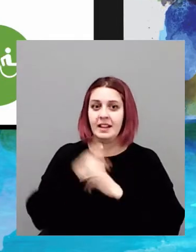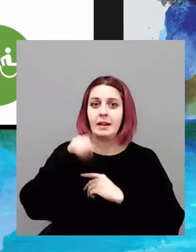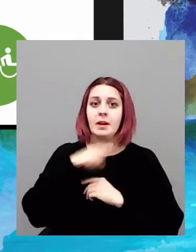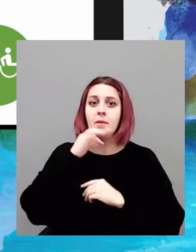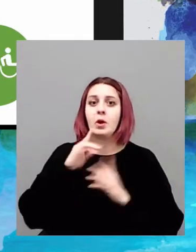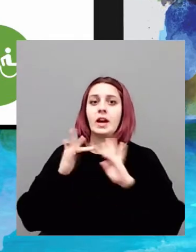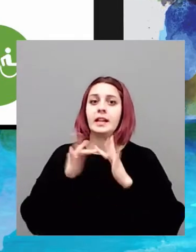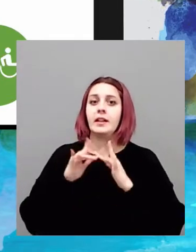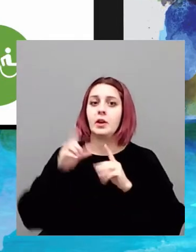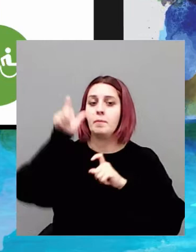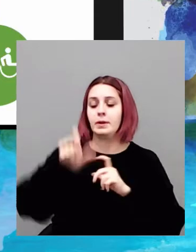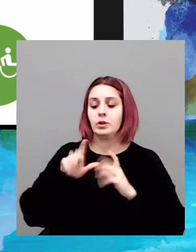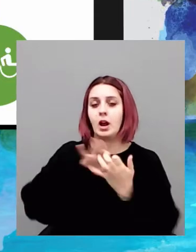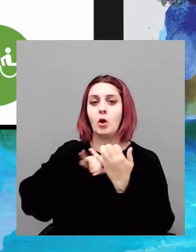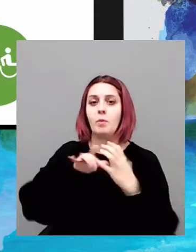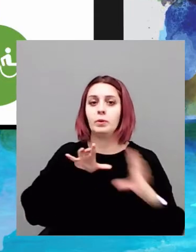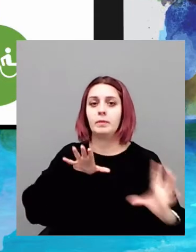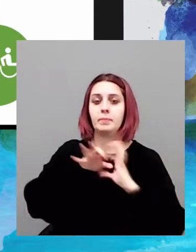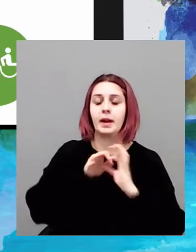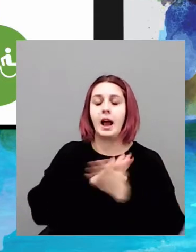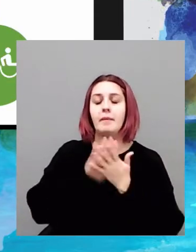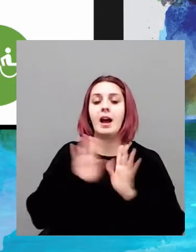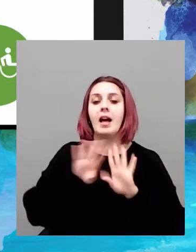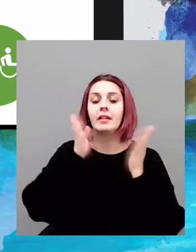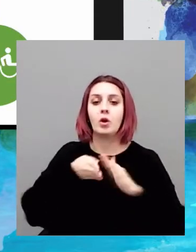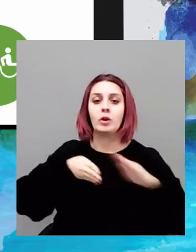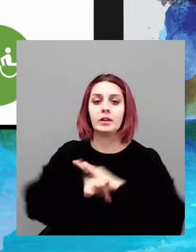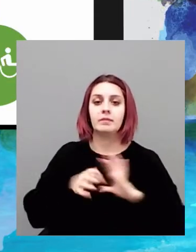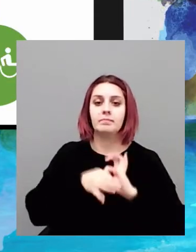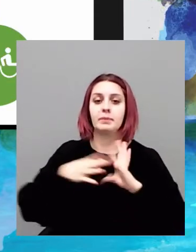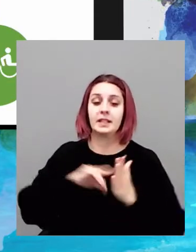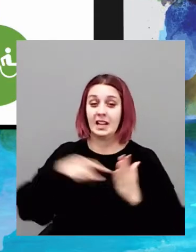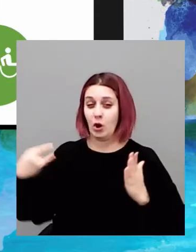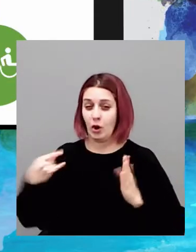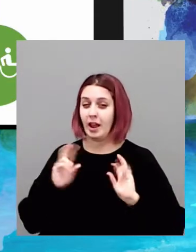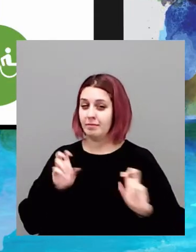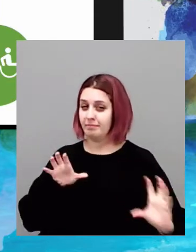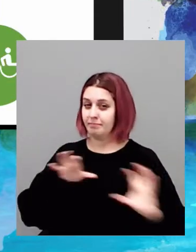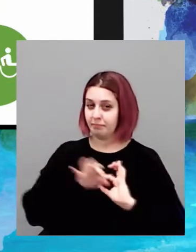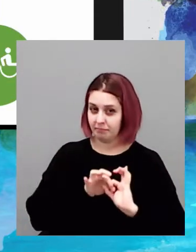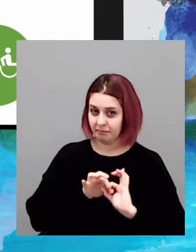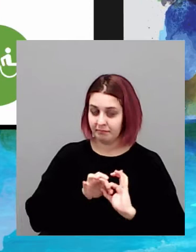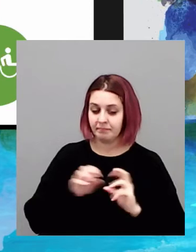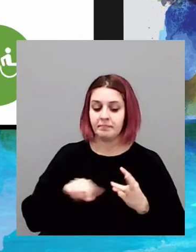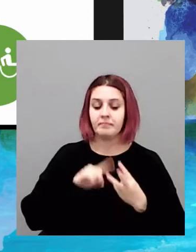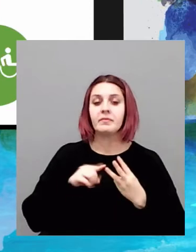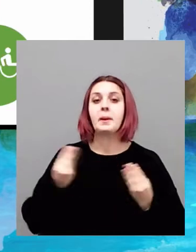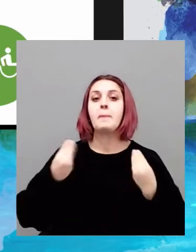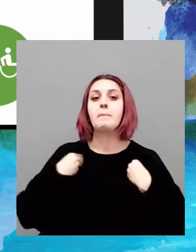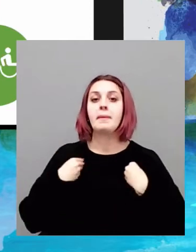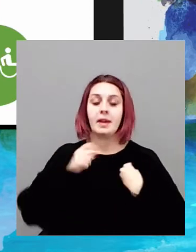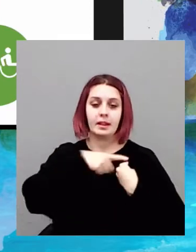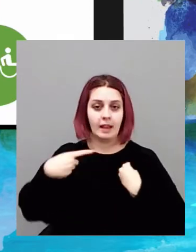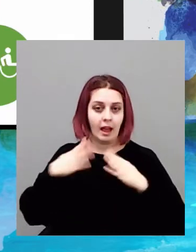called Personal Interaction with Computers. This is for universal accessibility to computers.